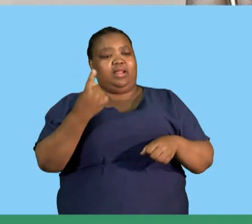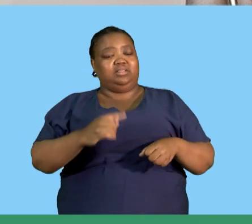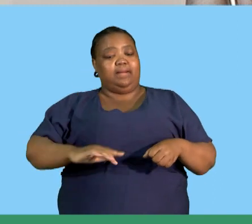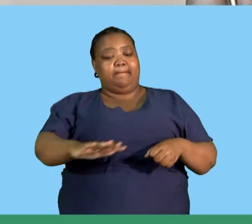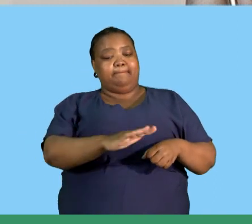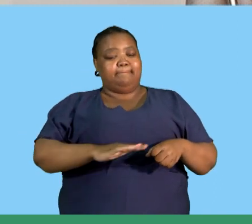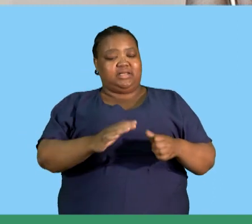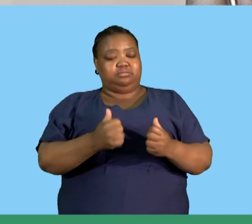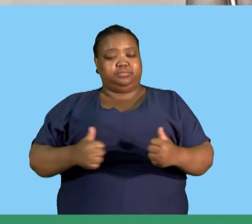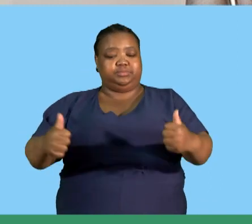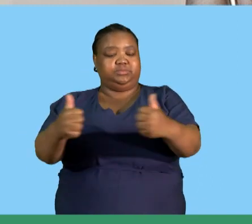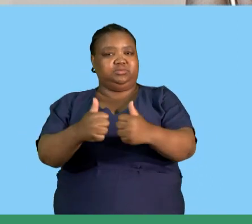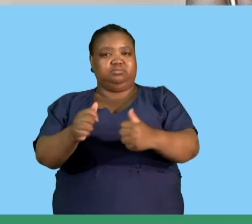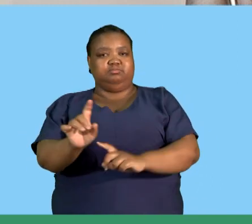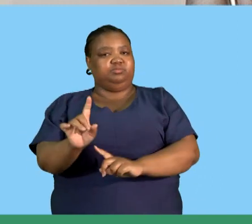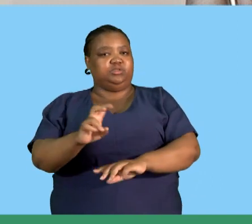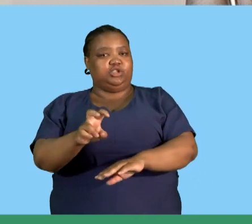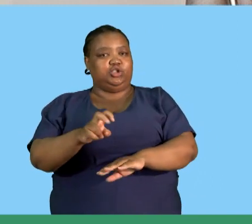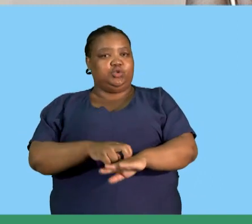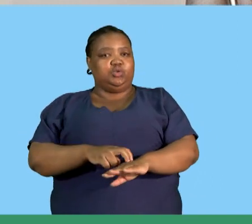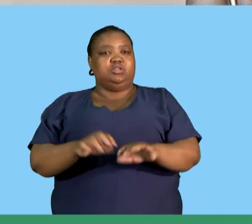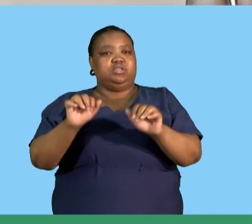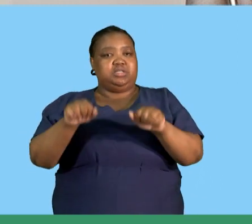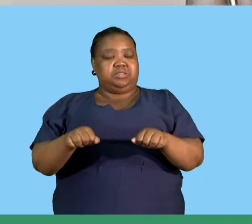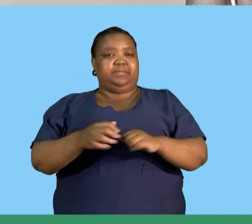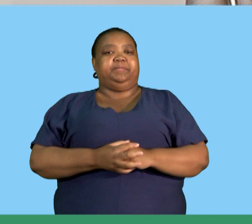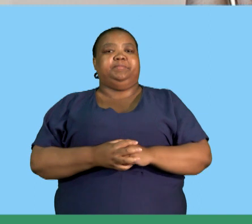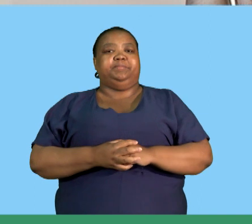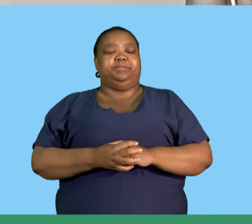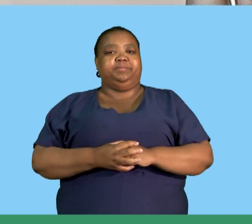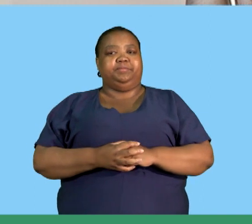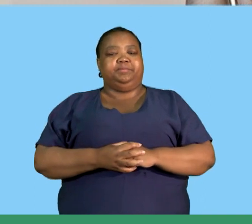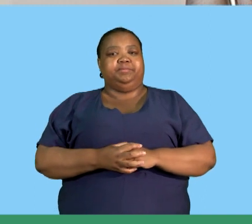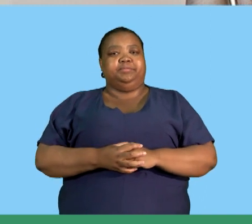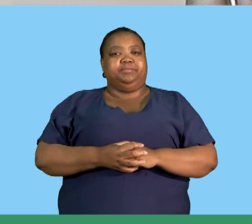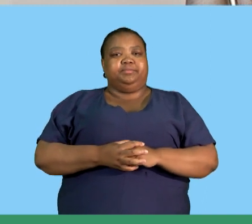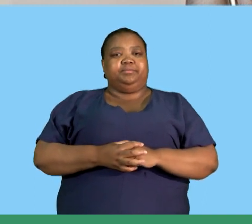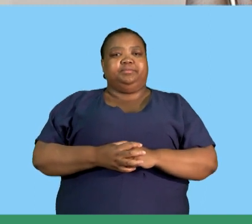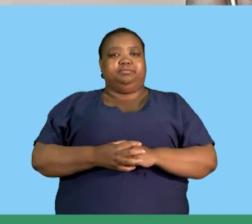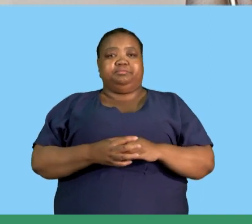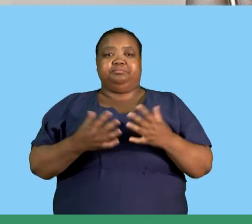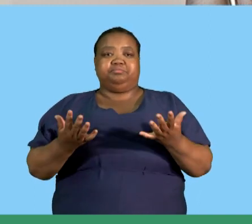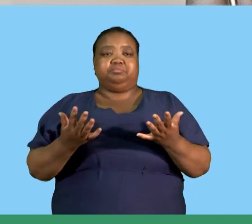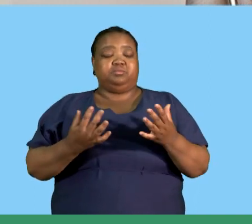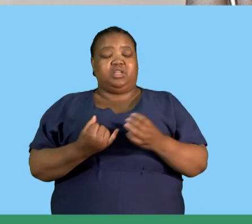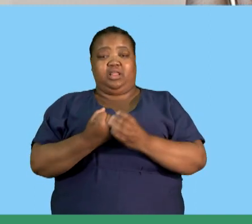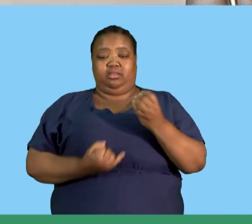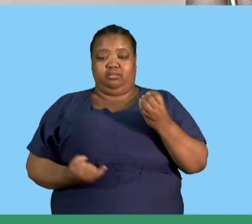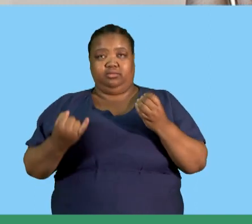They don't have to be in one place, meaning reduction of what? Of conflict and noise. And they can be